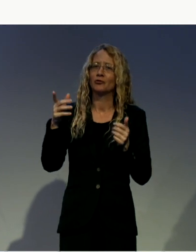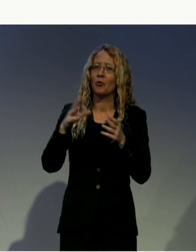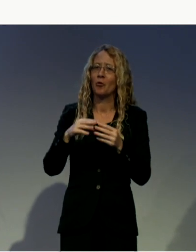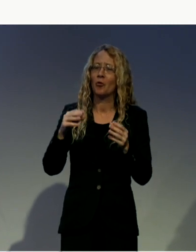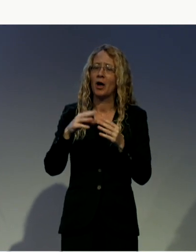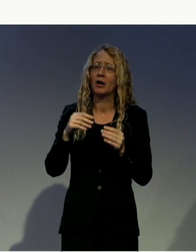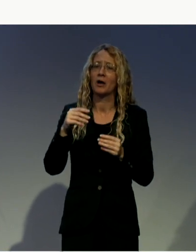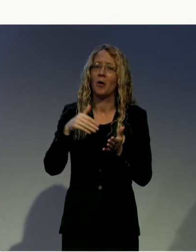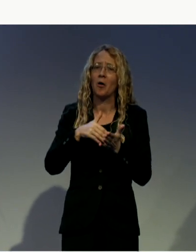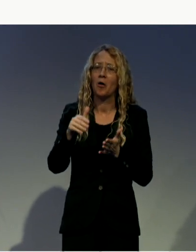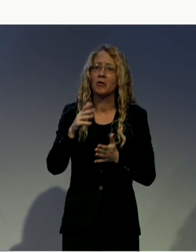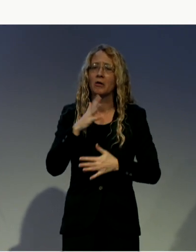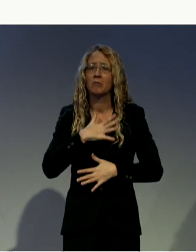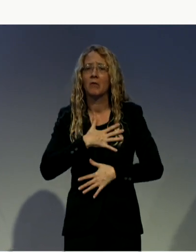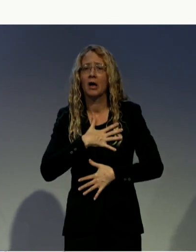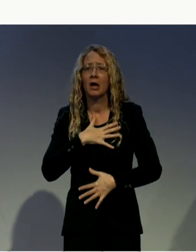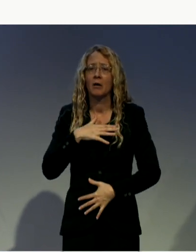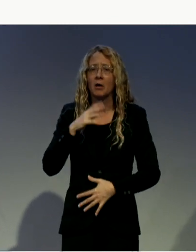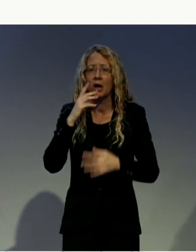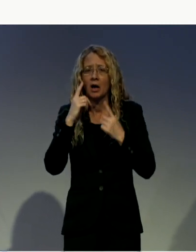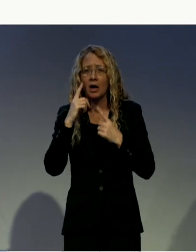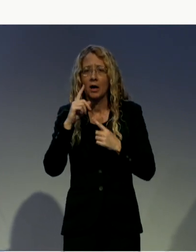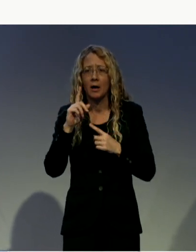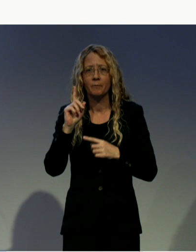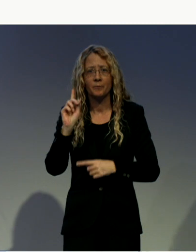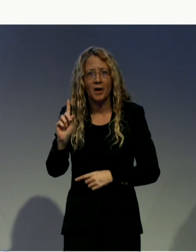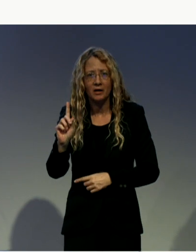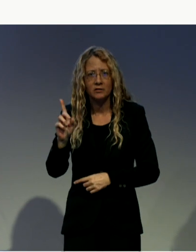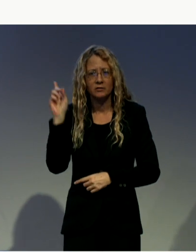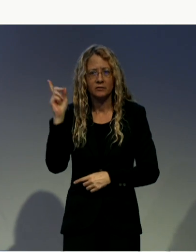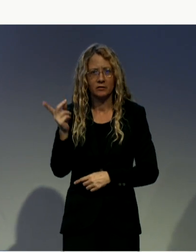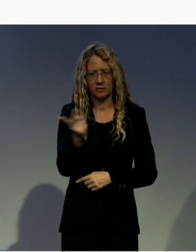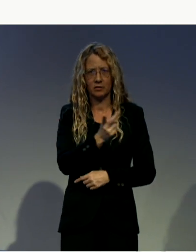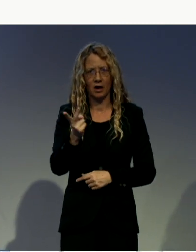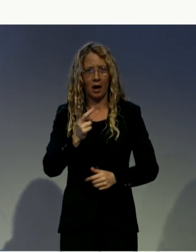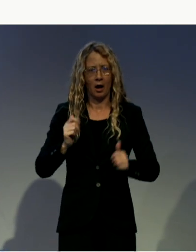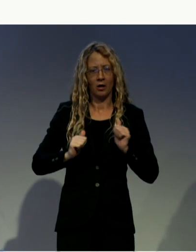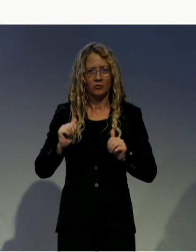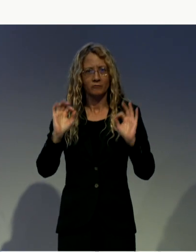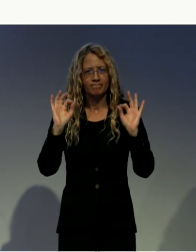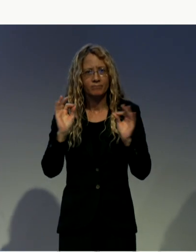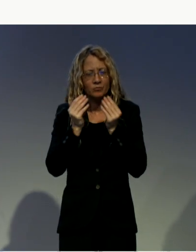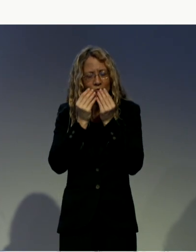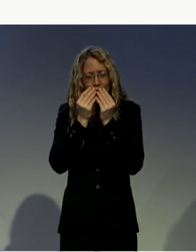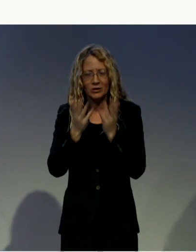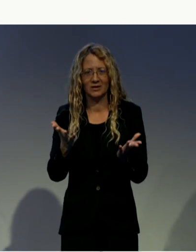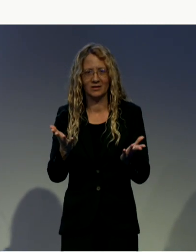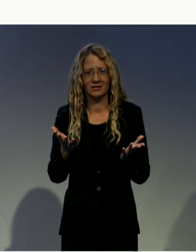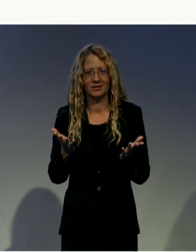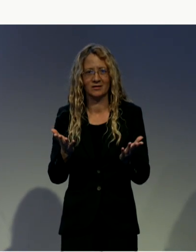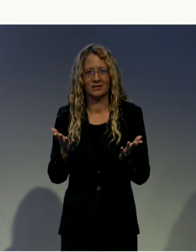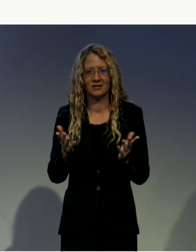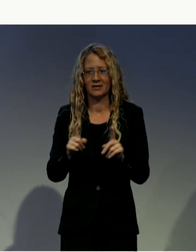what's happening? But to me, both characters are brilliant. And the lady also, when I saw the film, I was like, wow. At first,